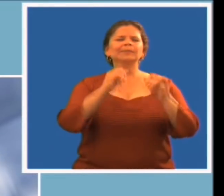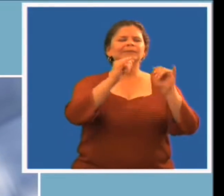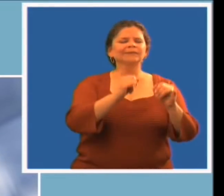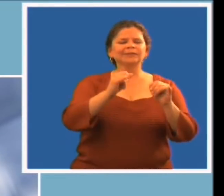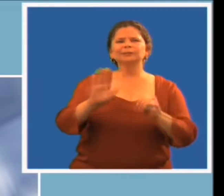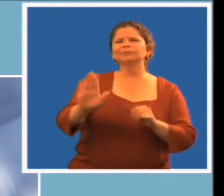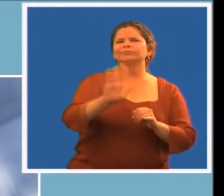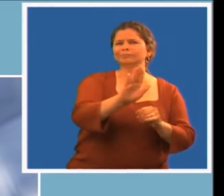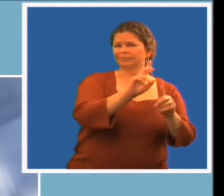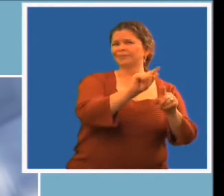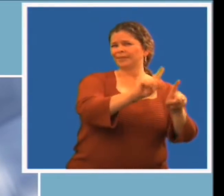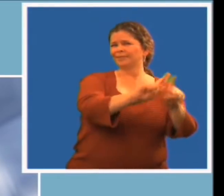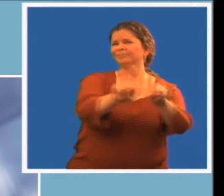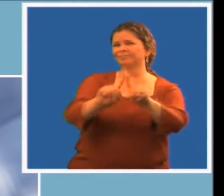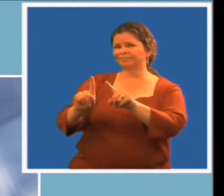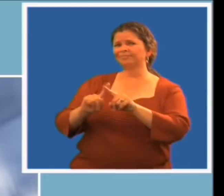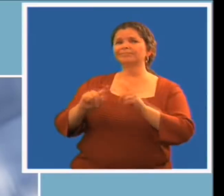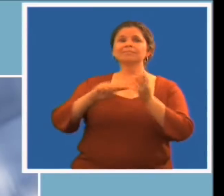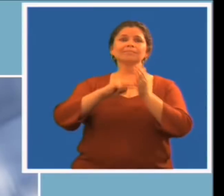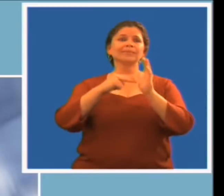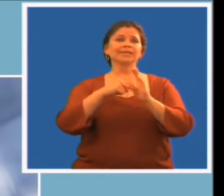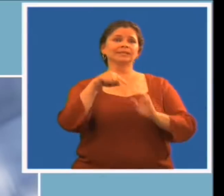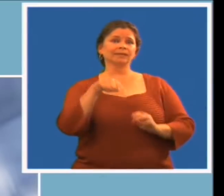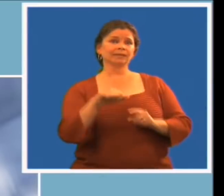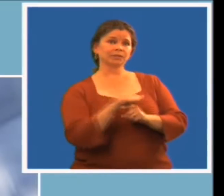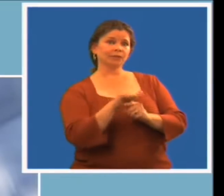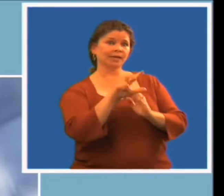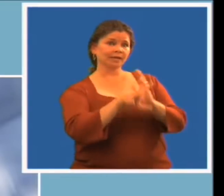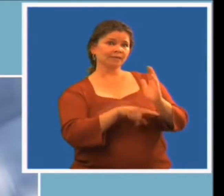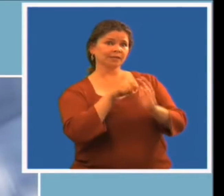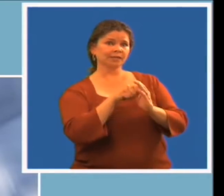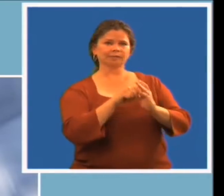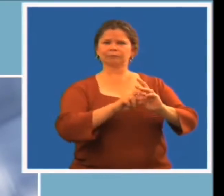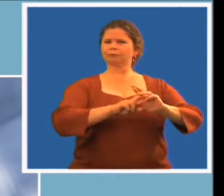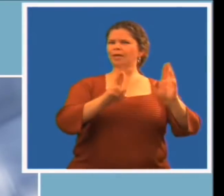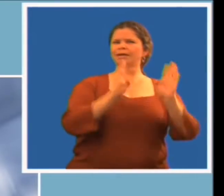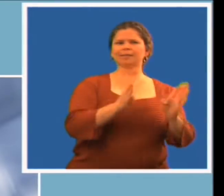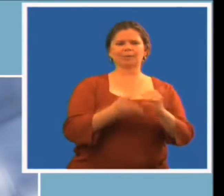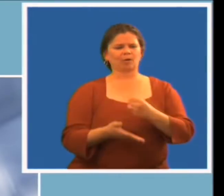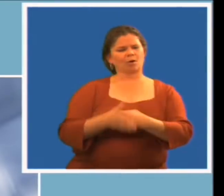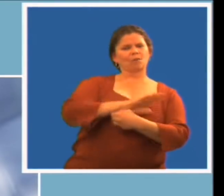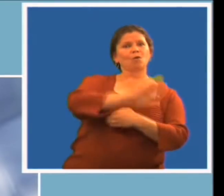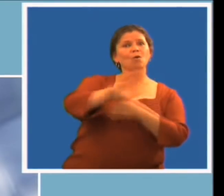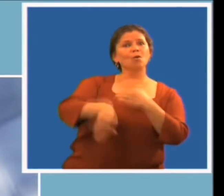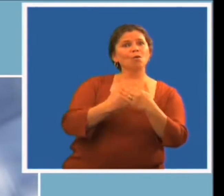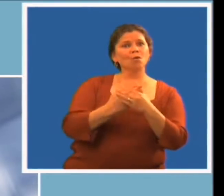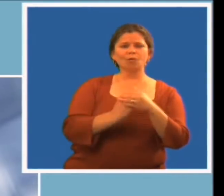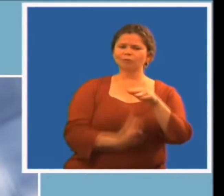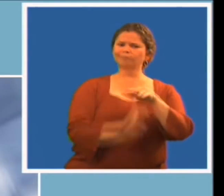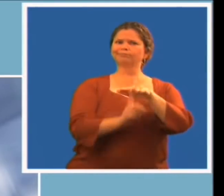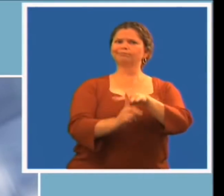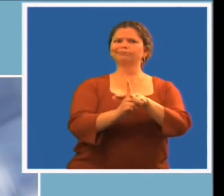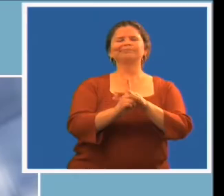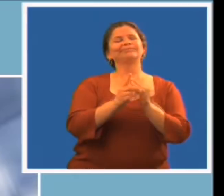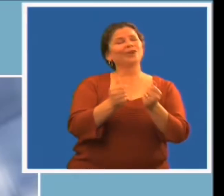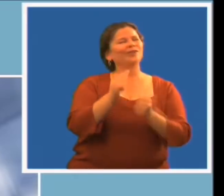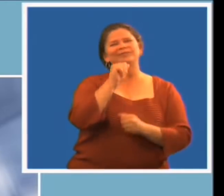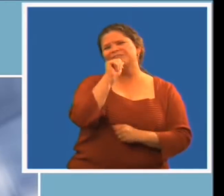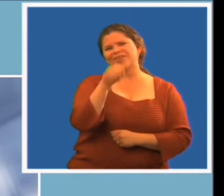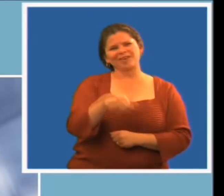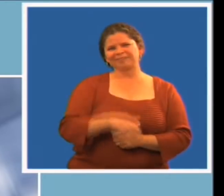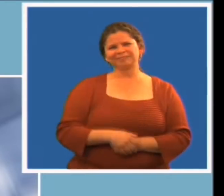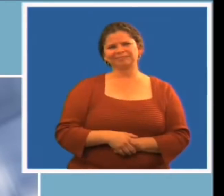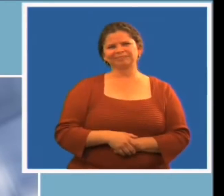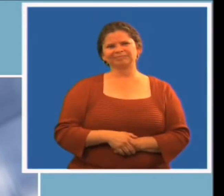Because situations, people, and indeed the manner in which disabilities affect people are quite different, this training